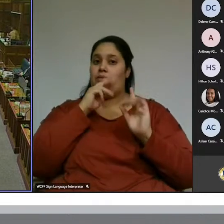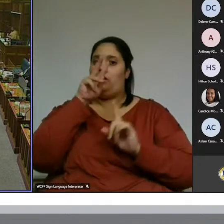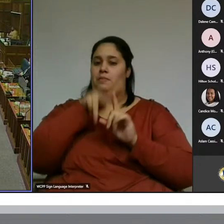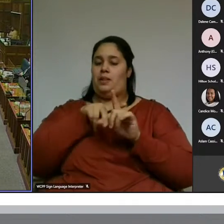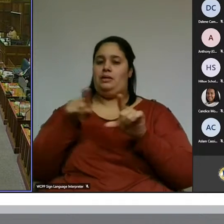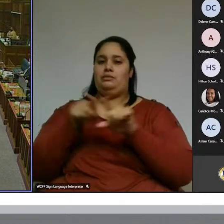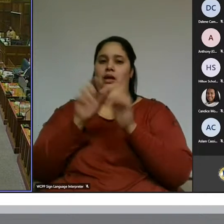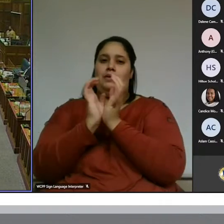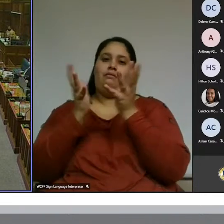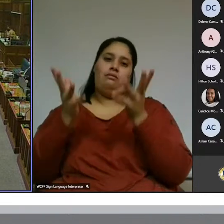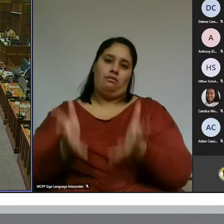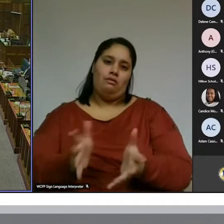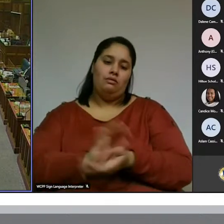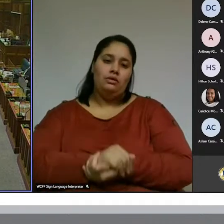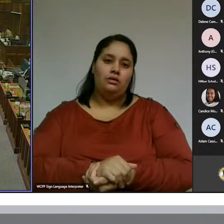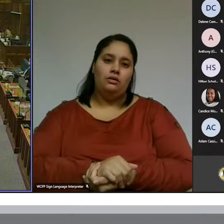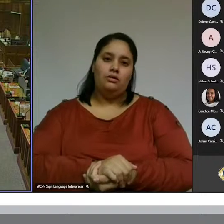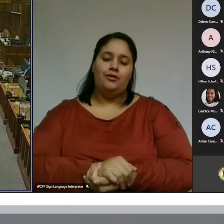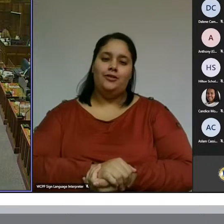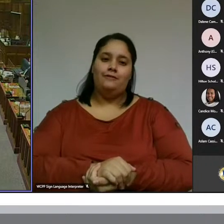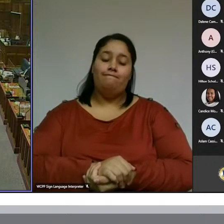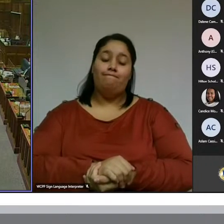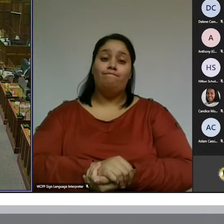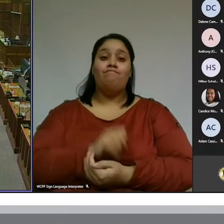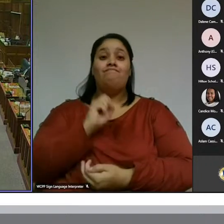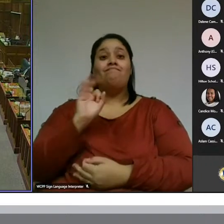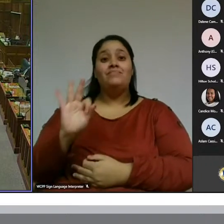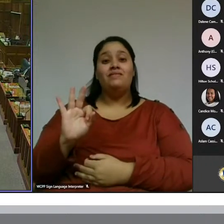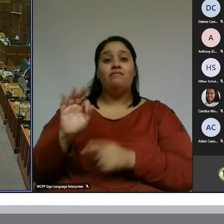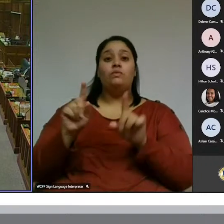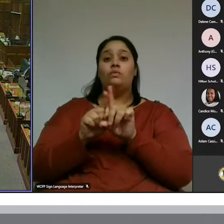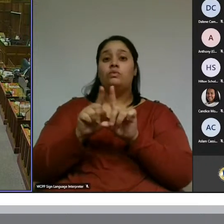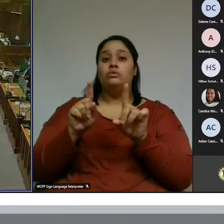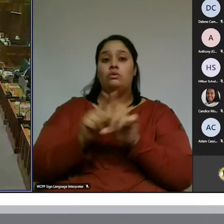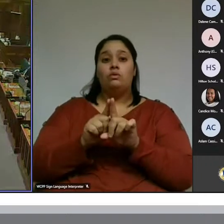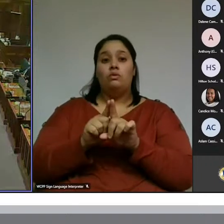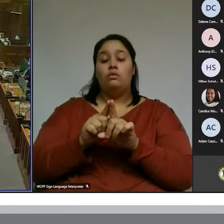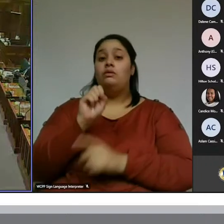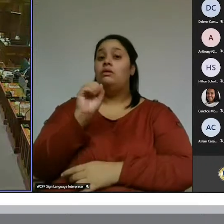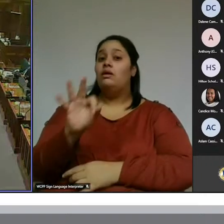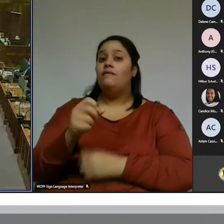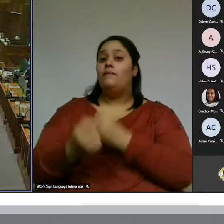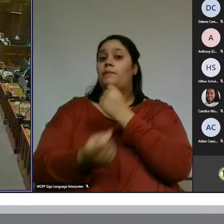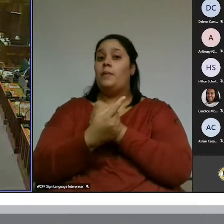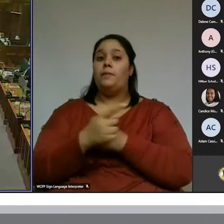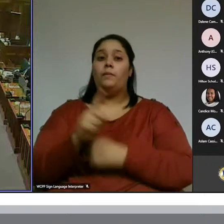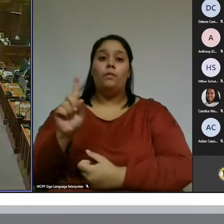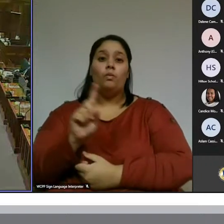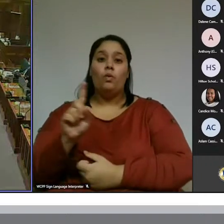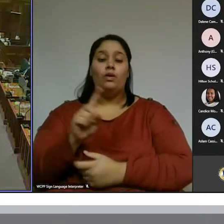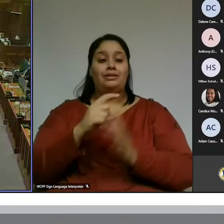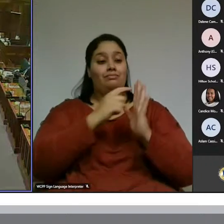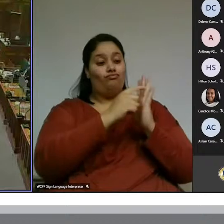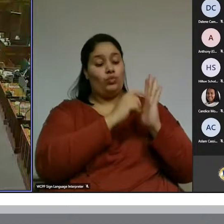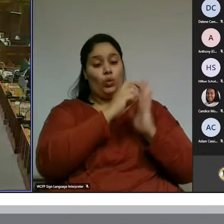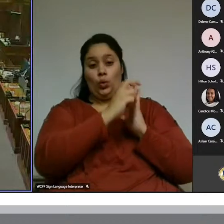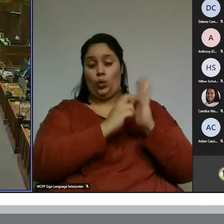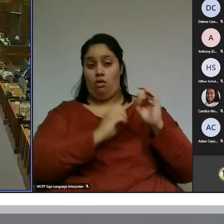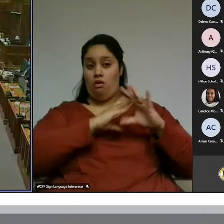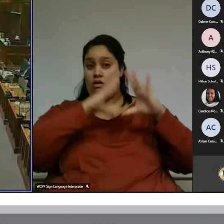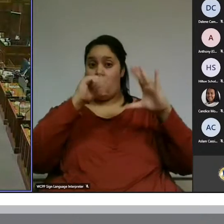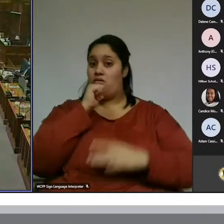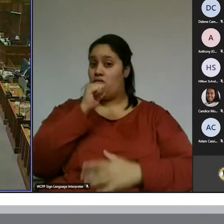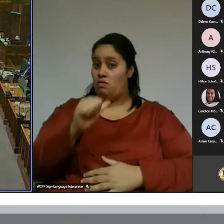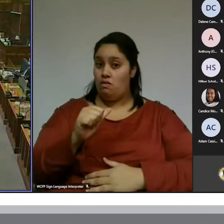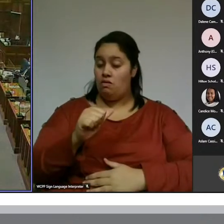meeting. And where these instances, and in instances where these directives are not clear or do